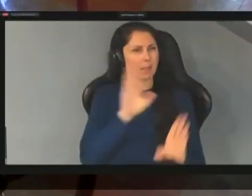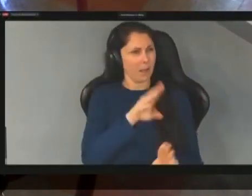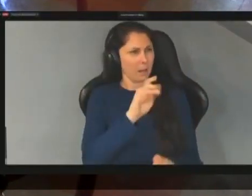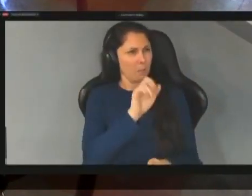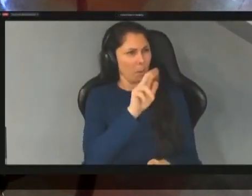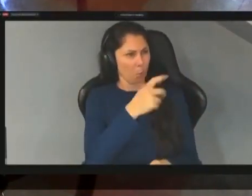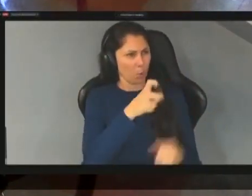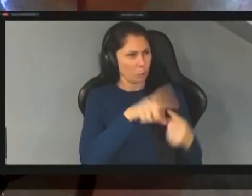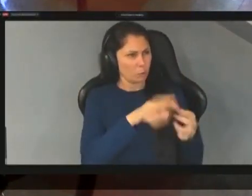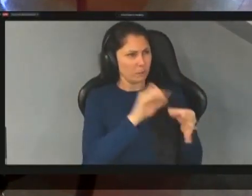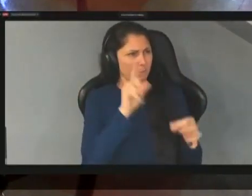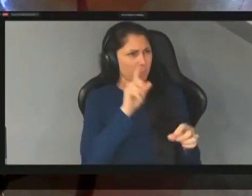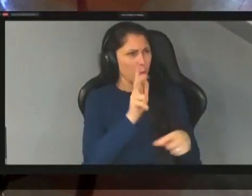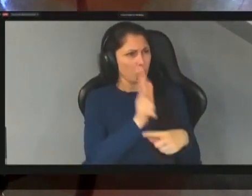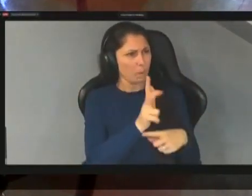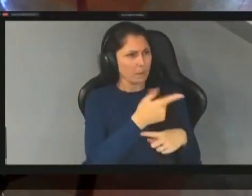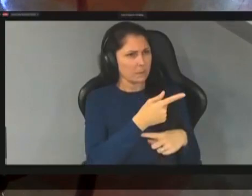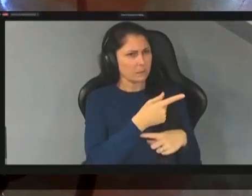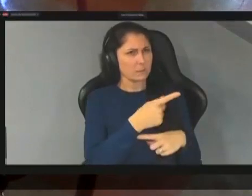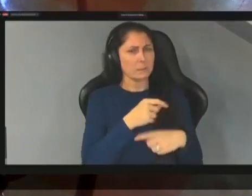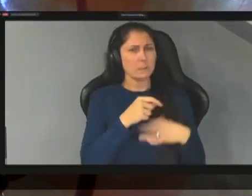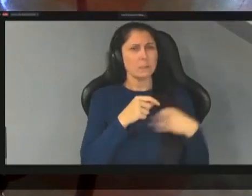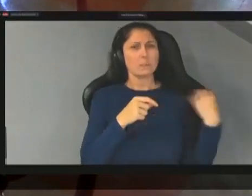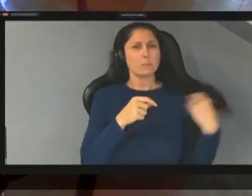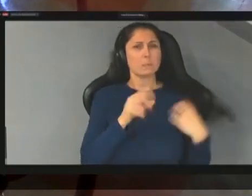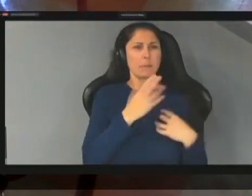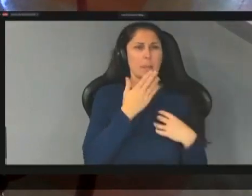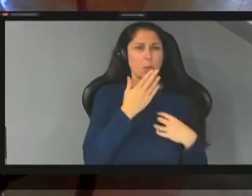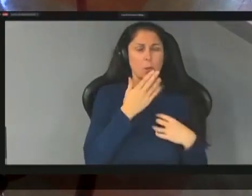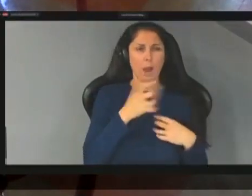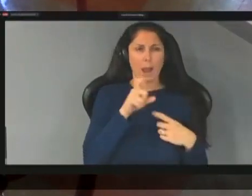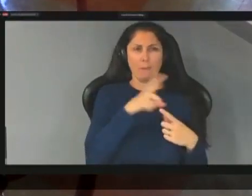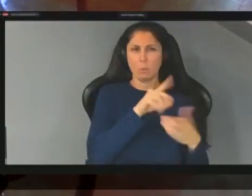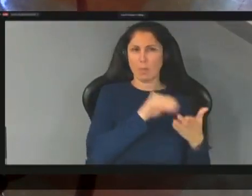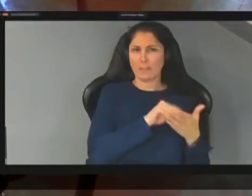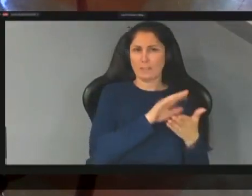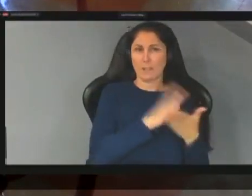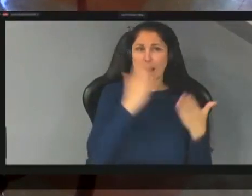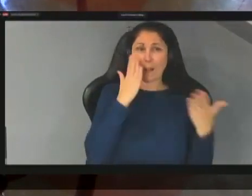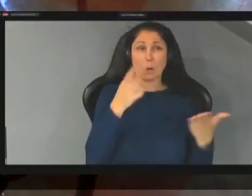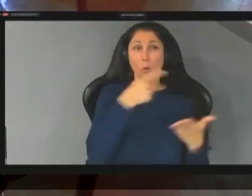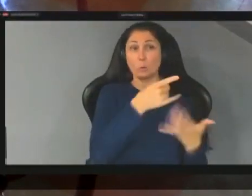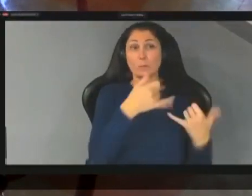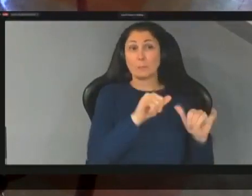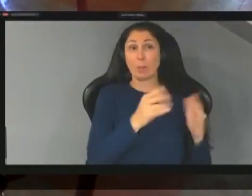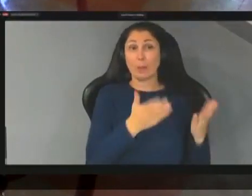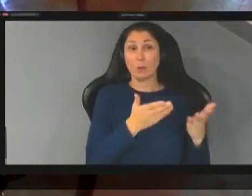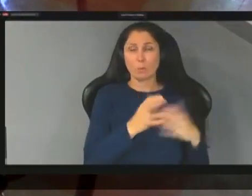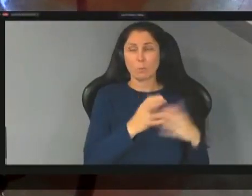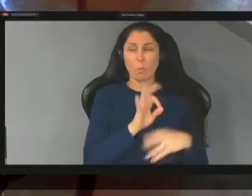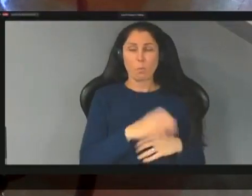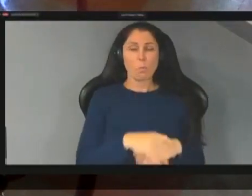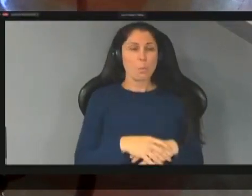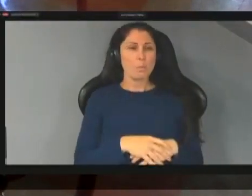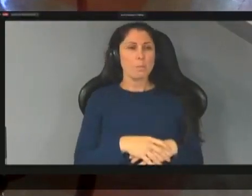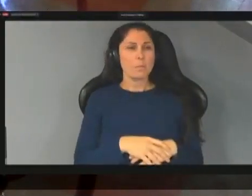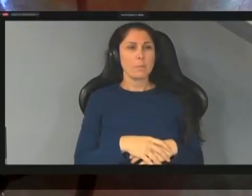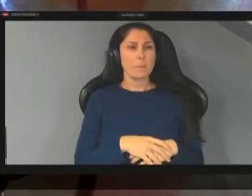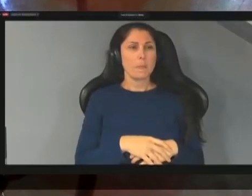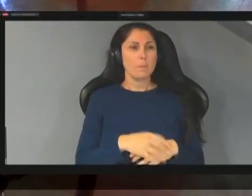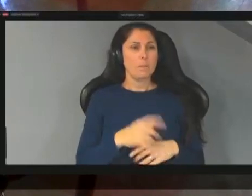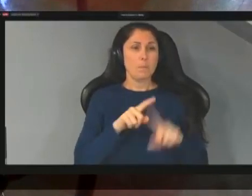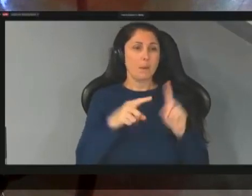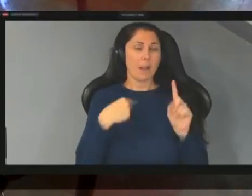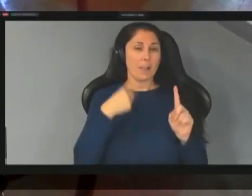minutes? Okay, thank you. Okay. I just had you listed and didn't know you were still here. So with that said, I think we're going to